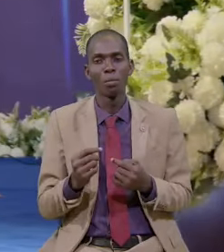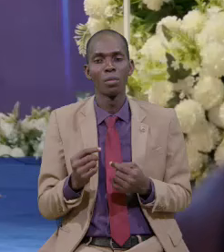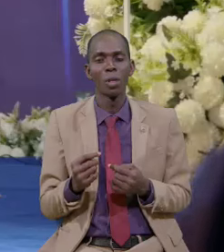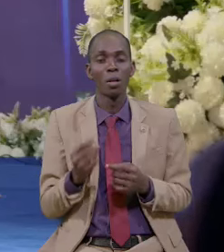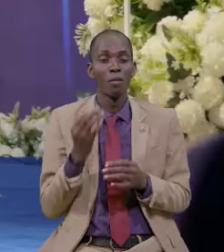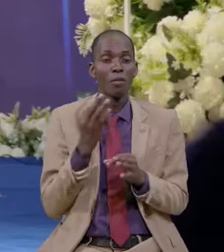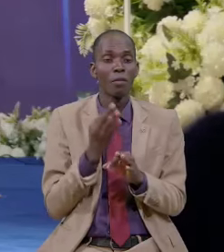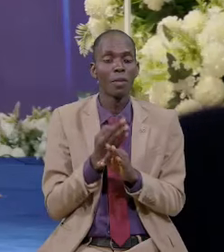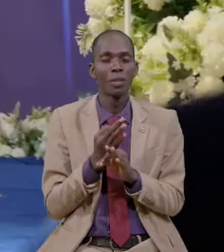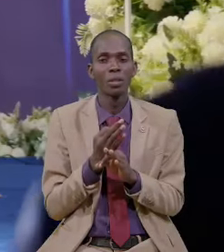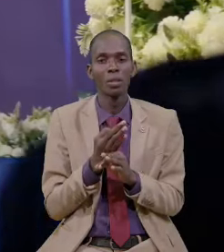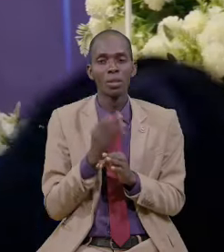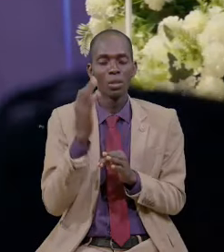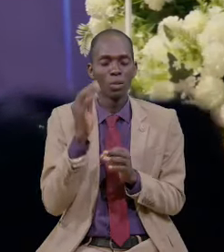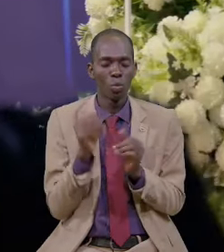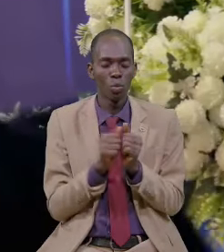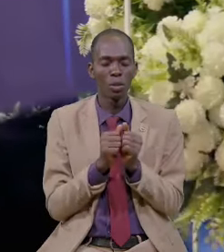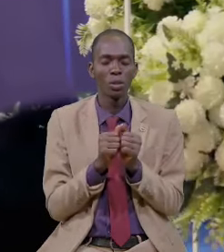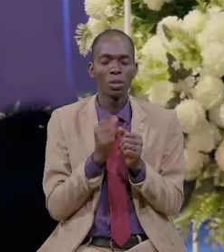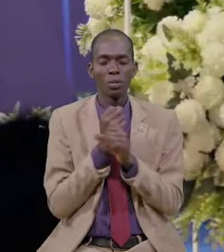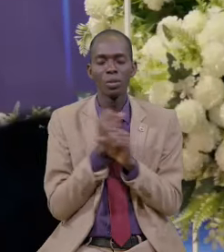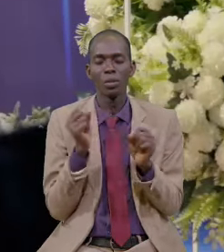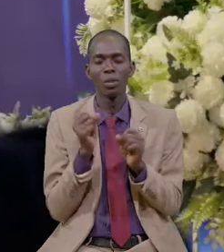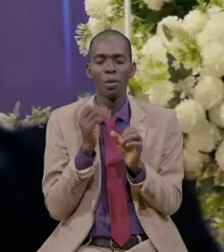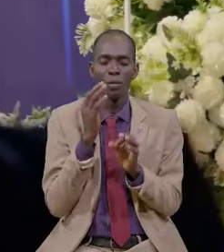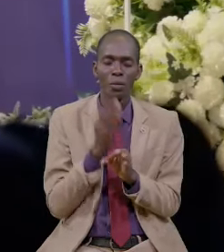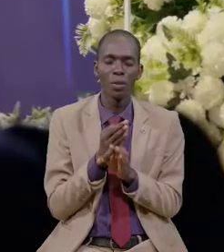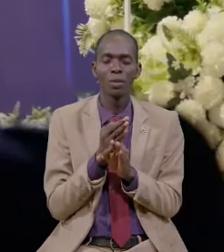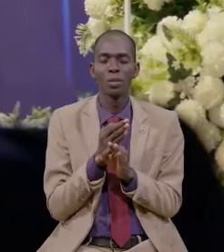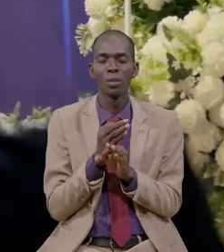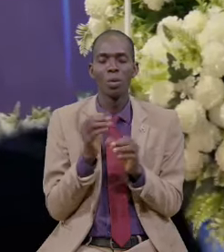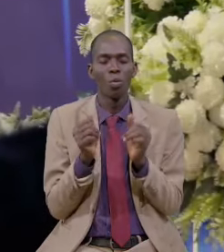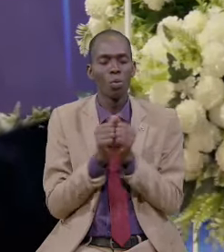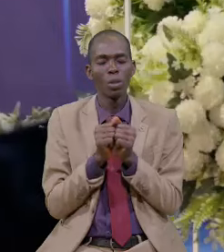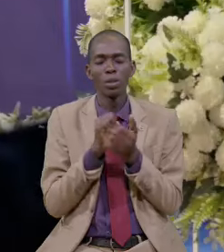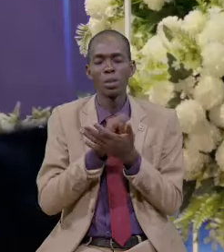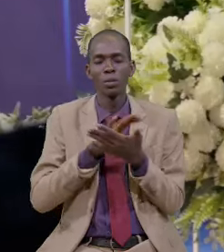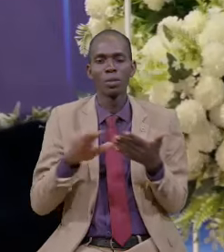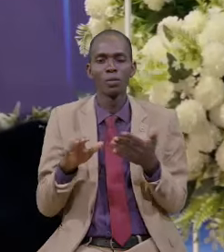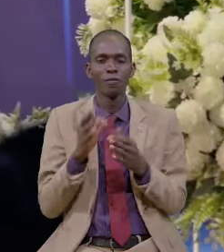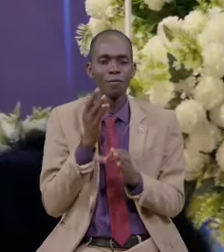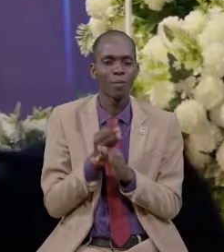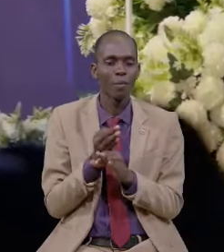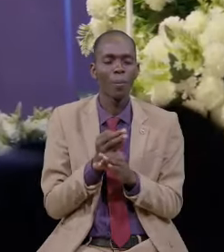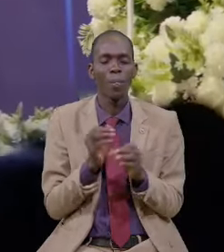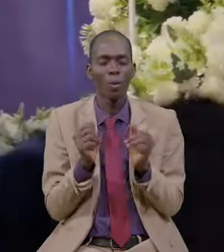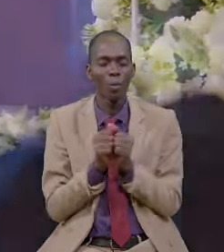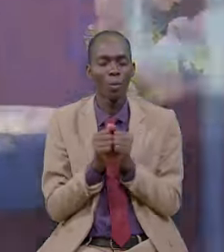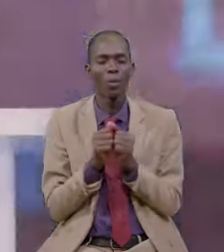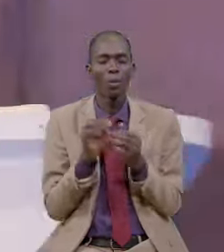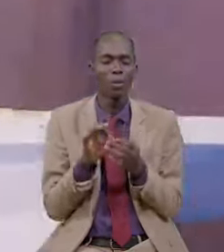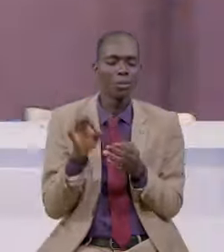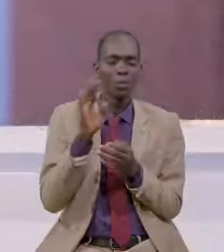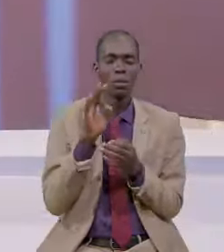faith with salvation, faith with sanctification, faith with spirit